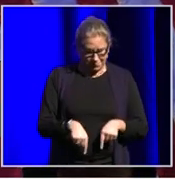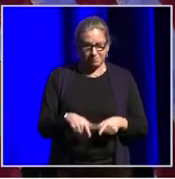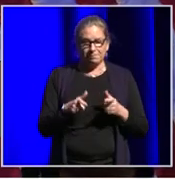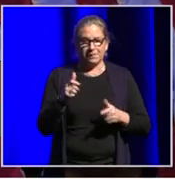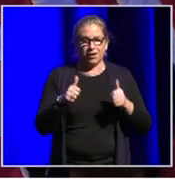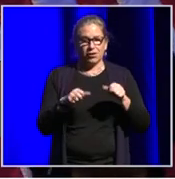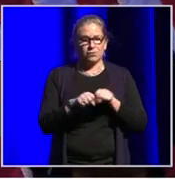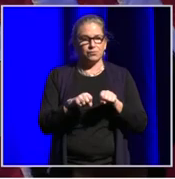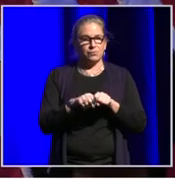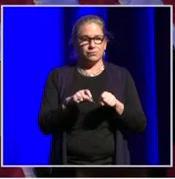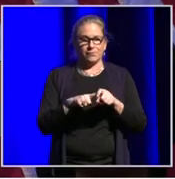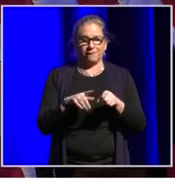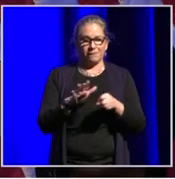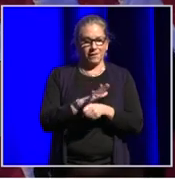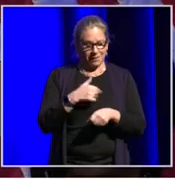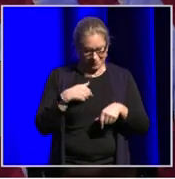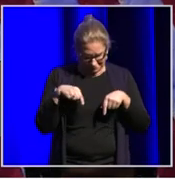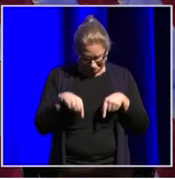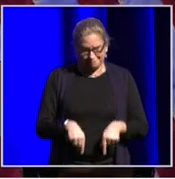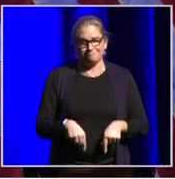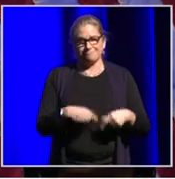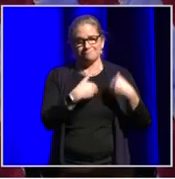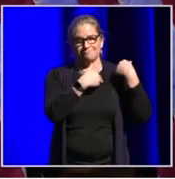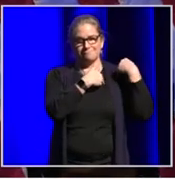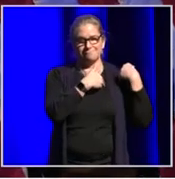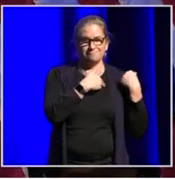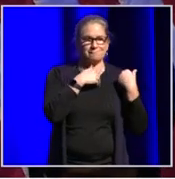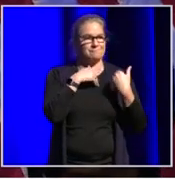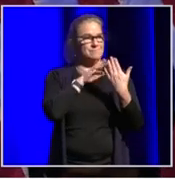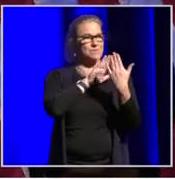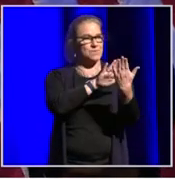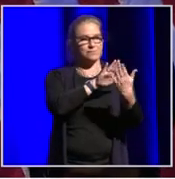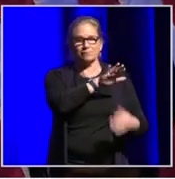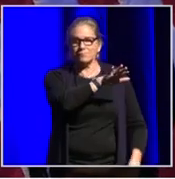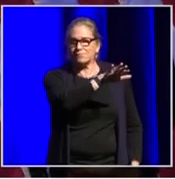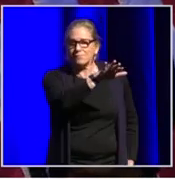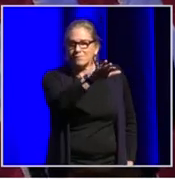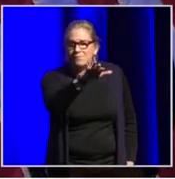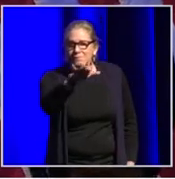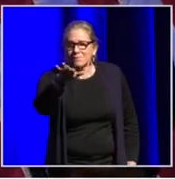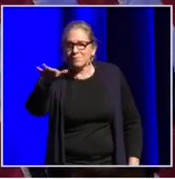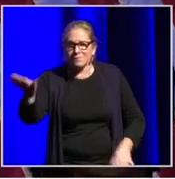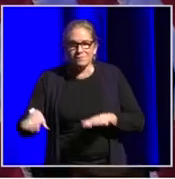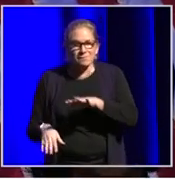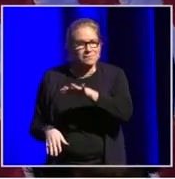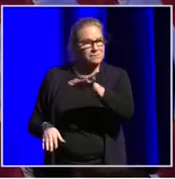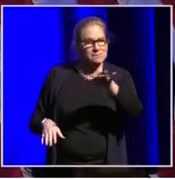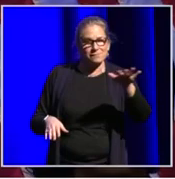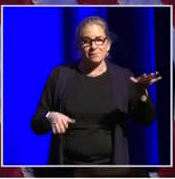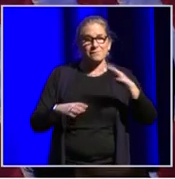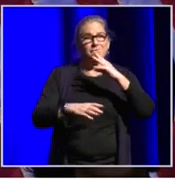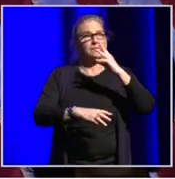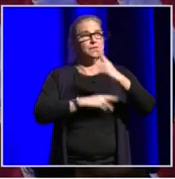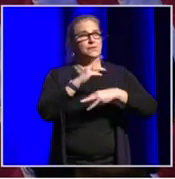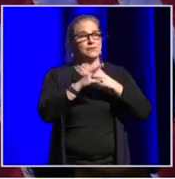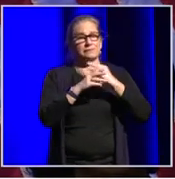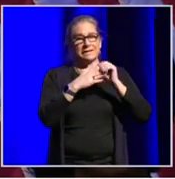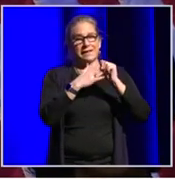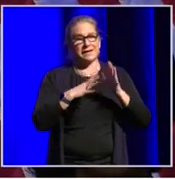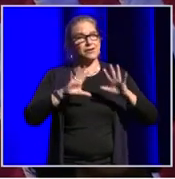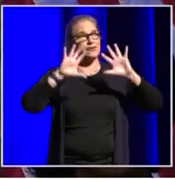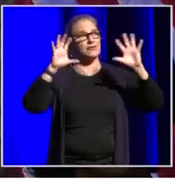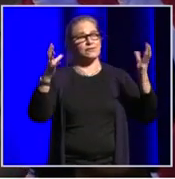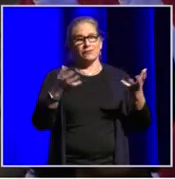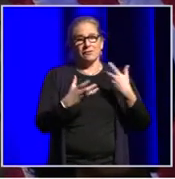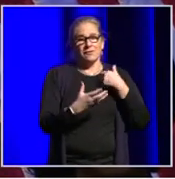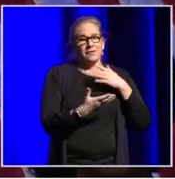and city and pressing the district to be a global leader on the environment, animal rights, and fighting hunger. Over